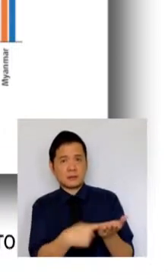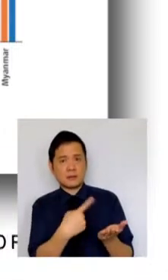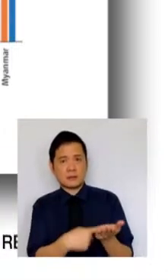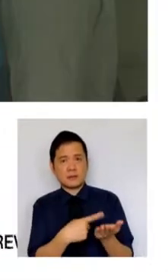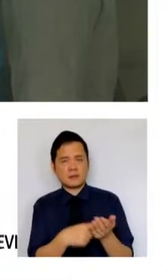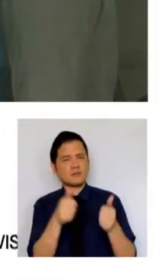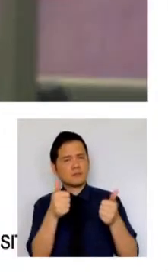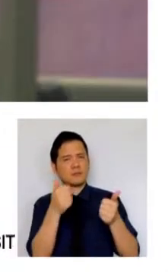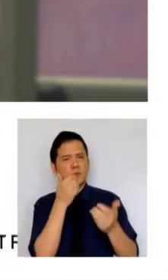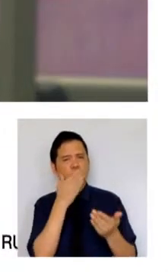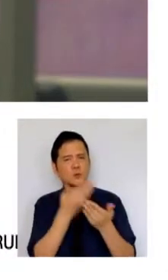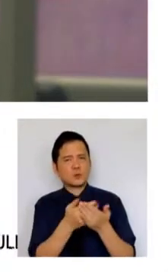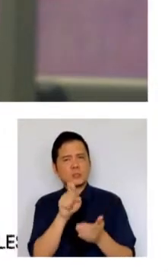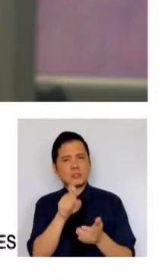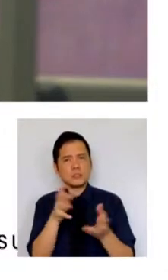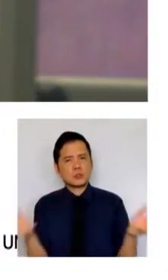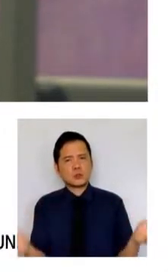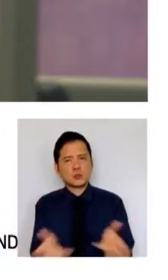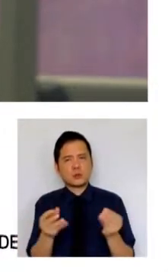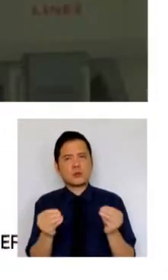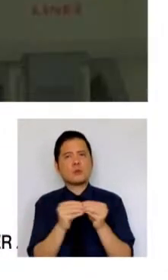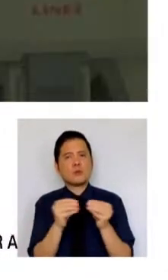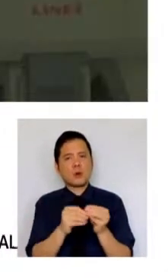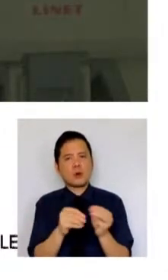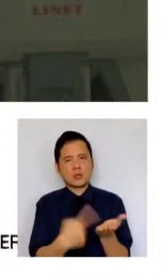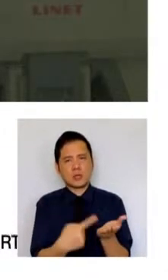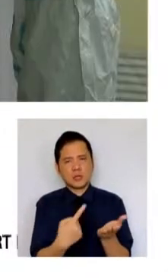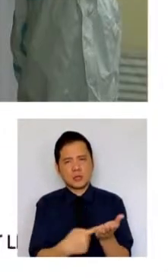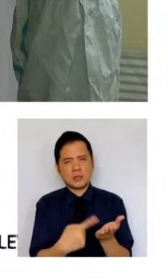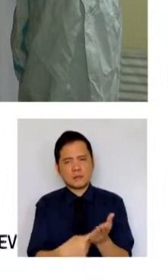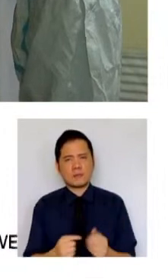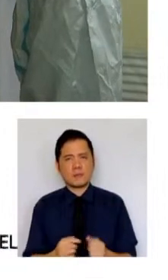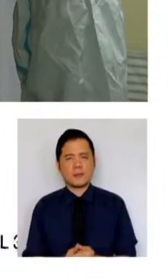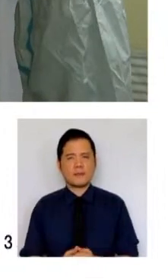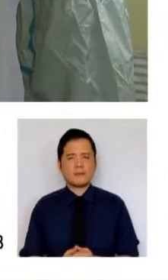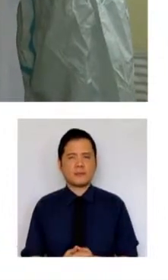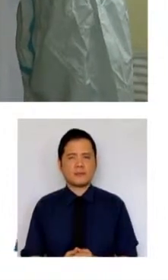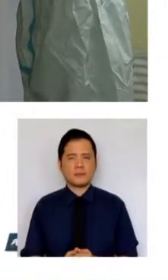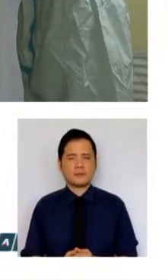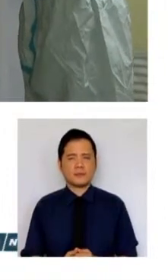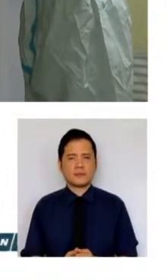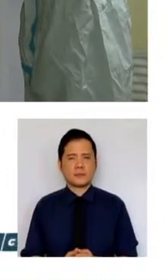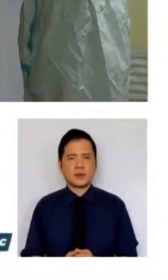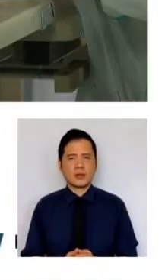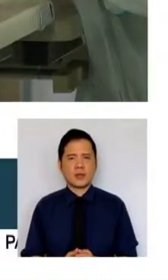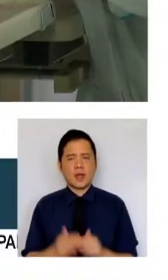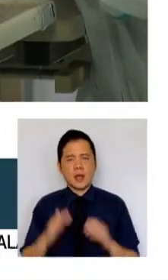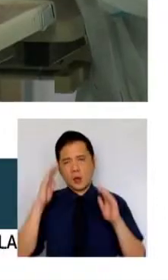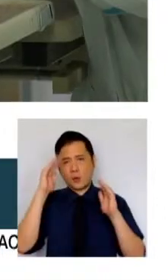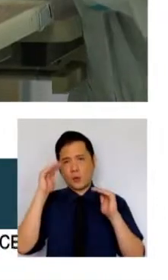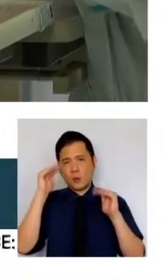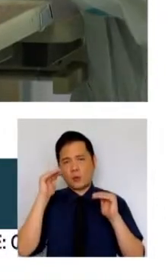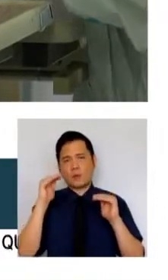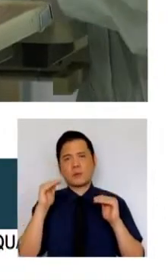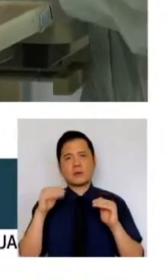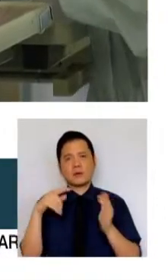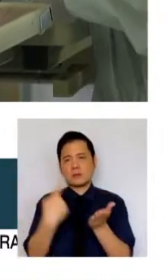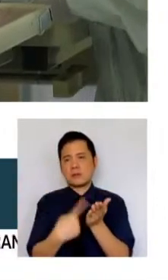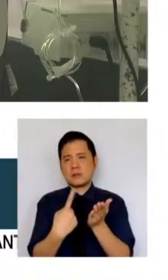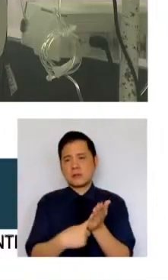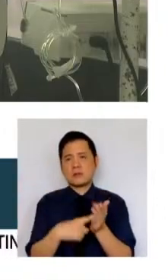And as we move forward, again, I would like to see that that conversation even more